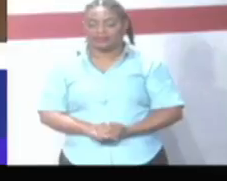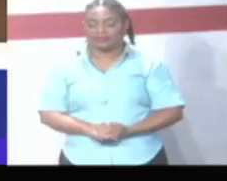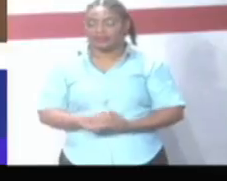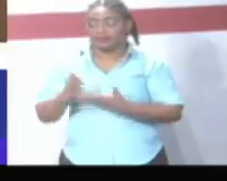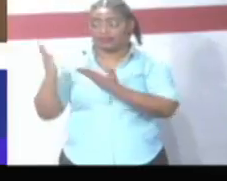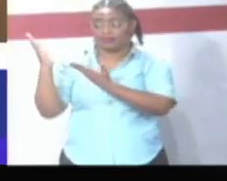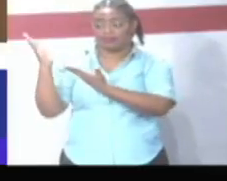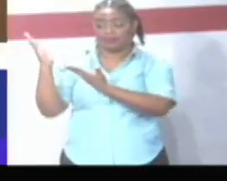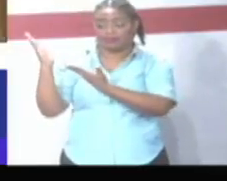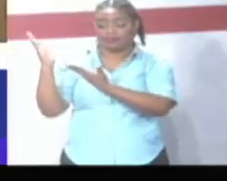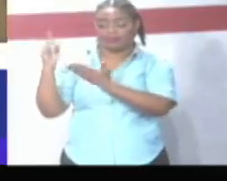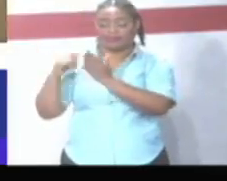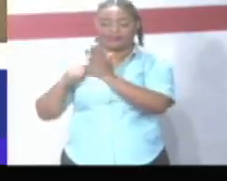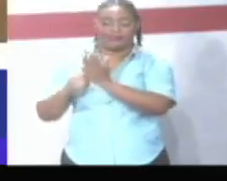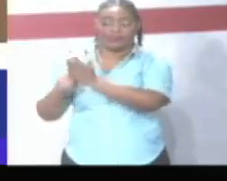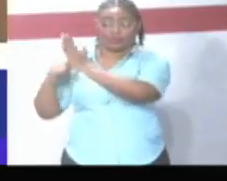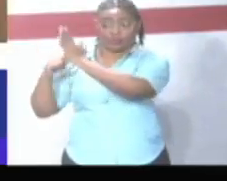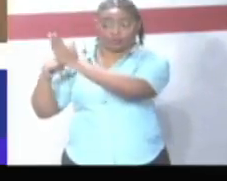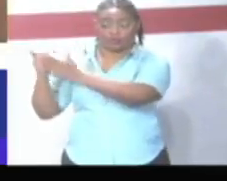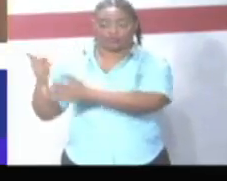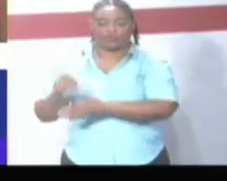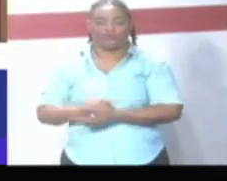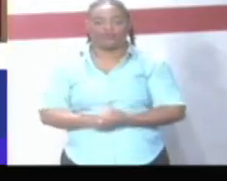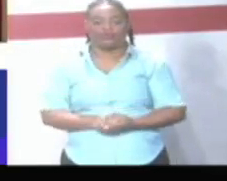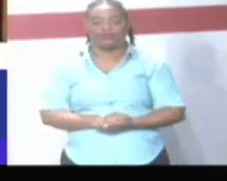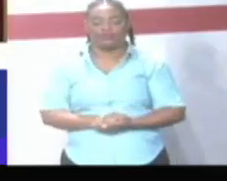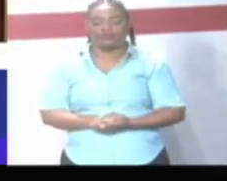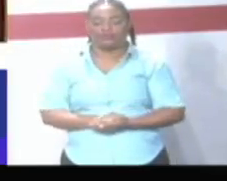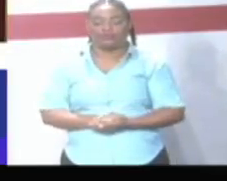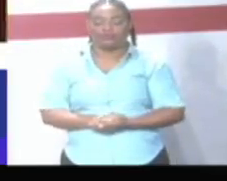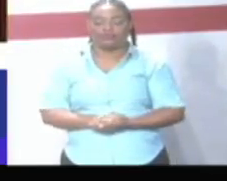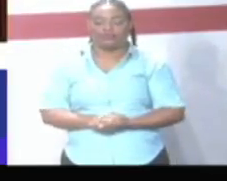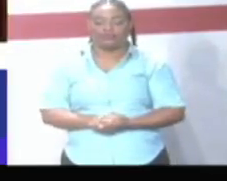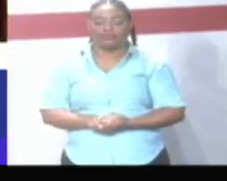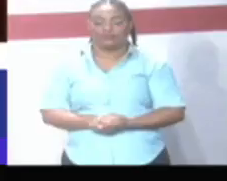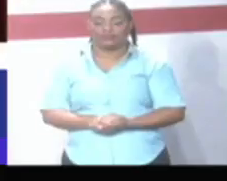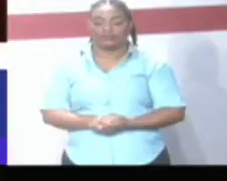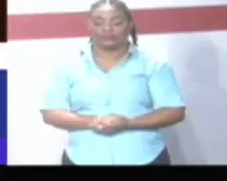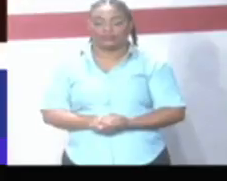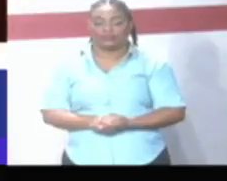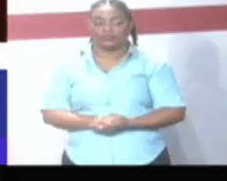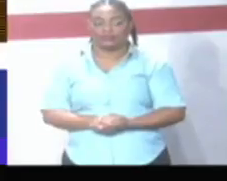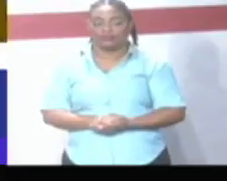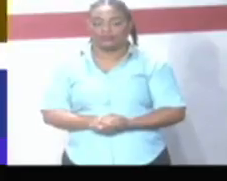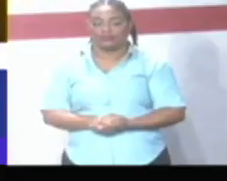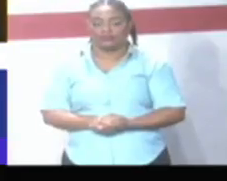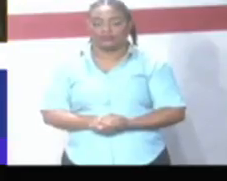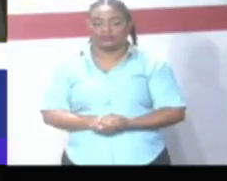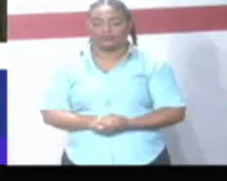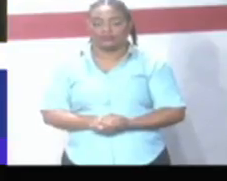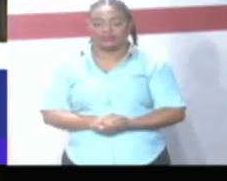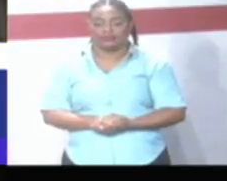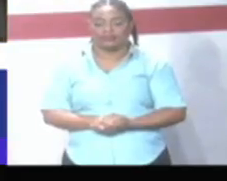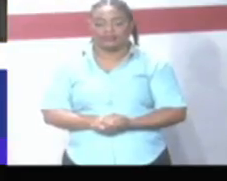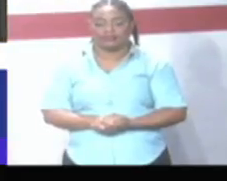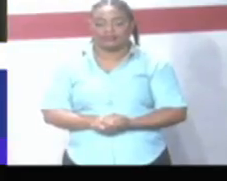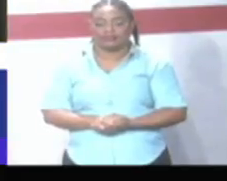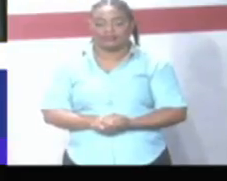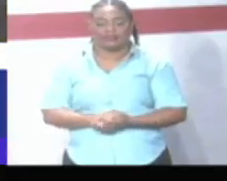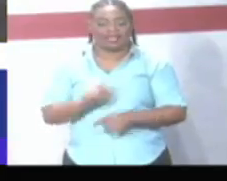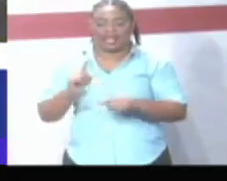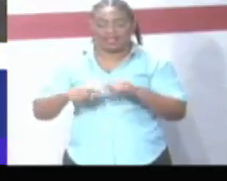Imagine not being able to breathe. Doc, I can't breathe. I can't take a full breath. And this is very